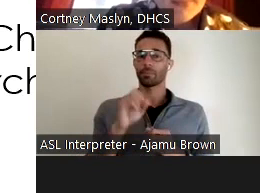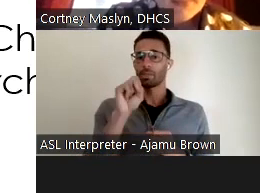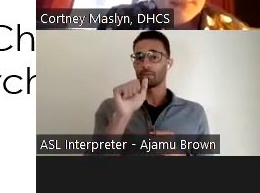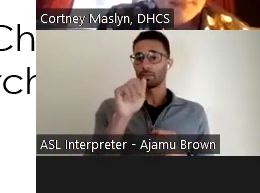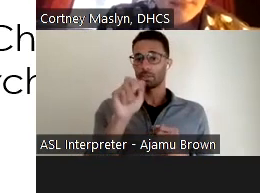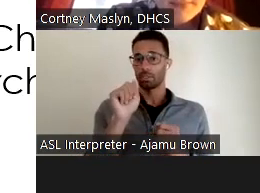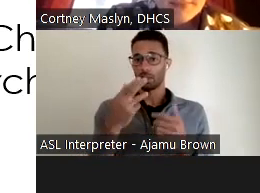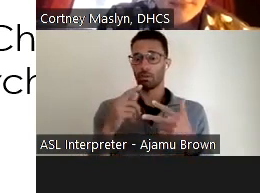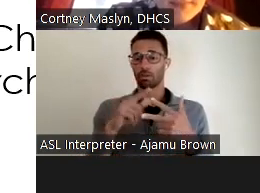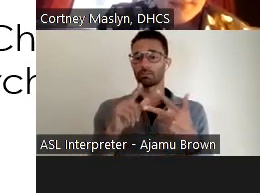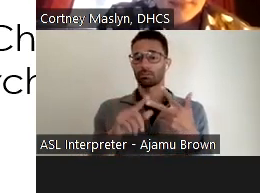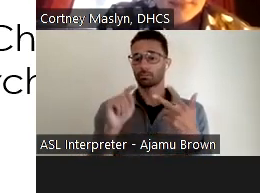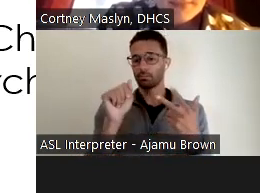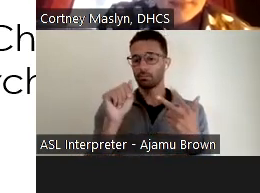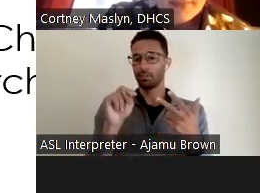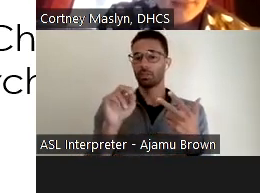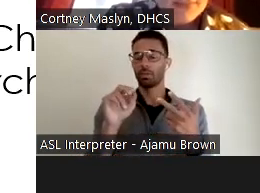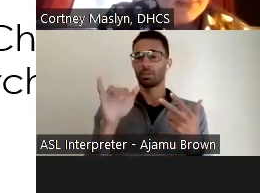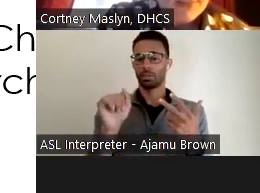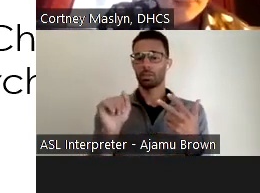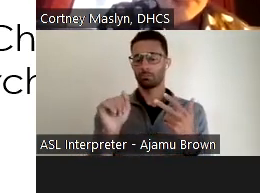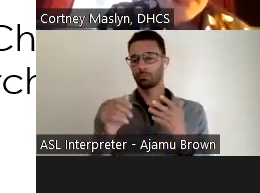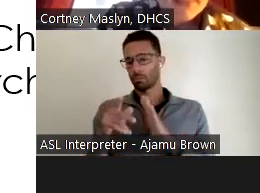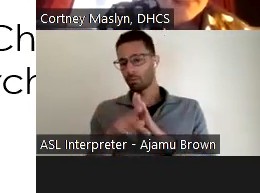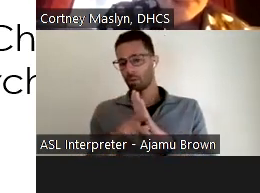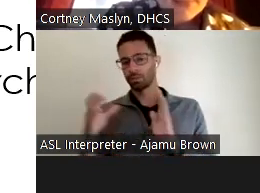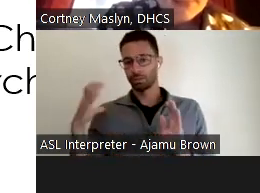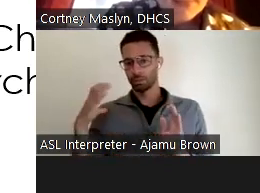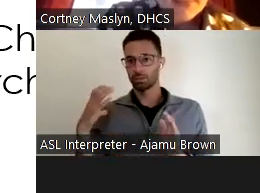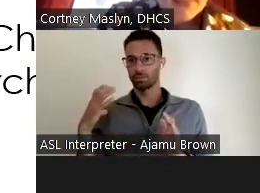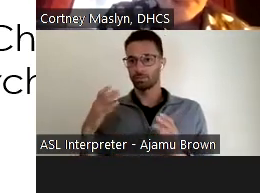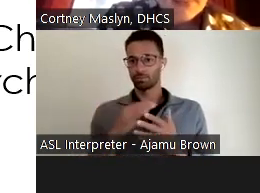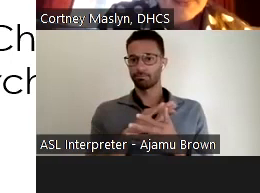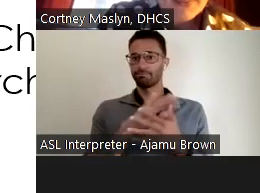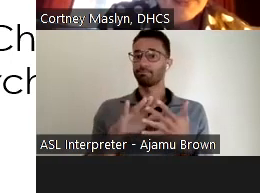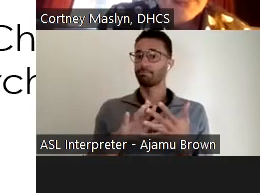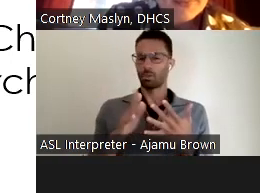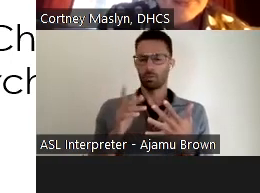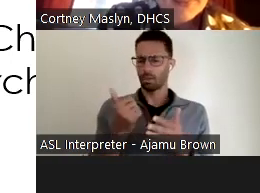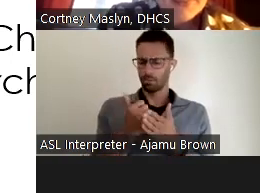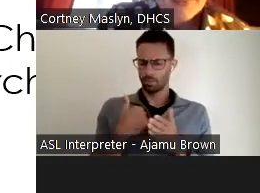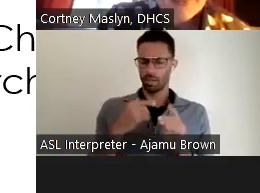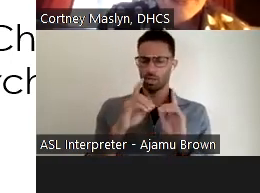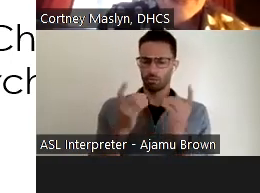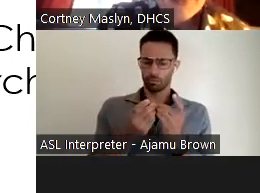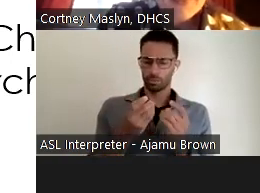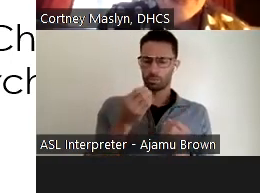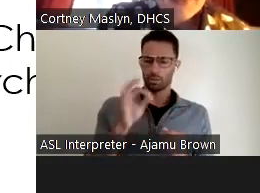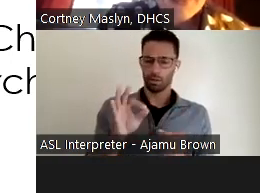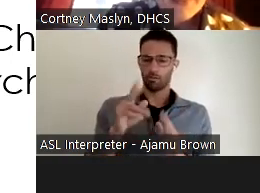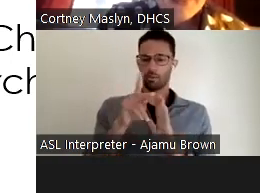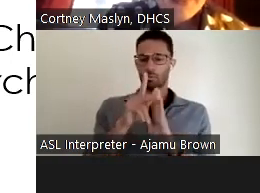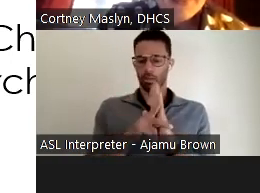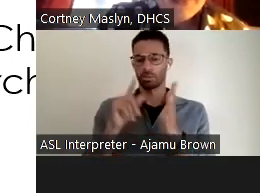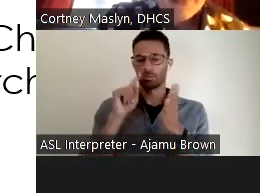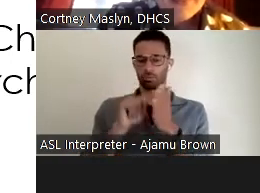Batista, Policy Chief at okay, help me out with this, Division of Policy, Research,